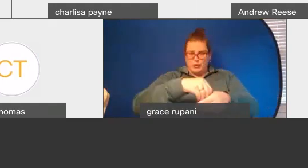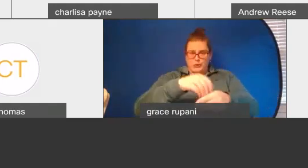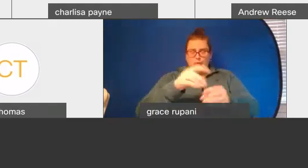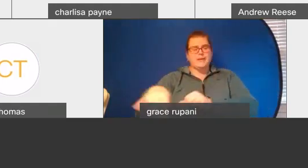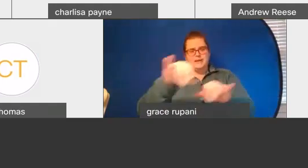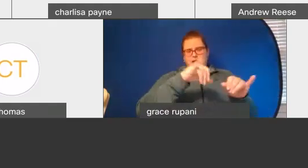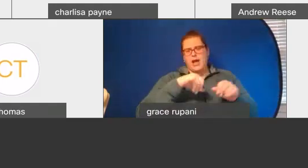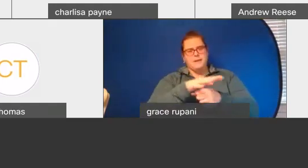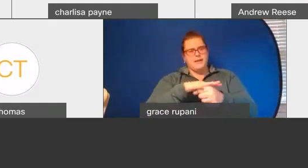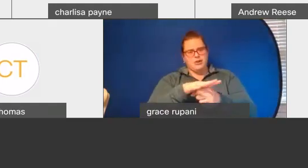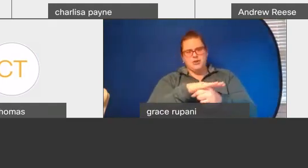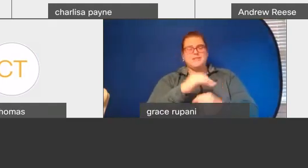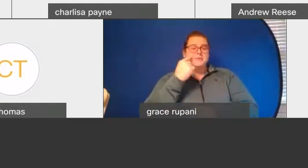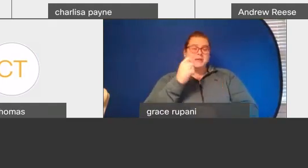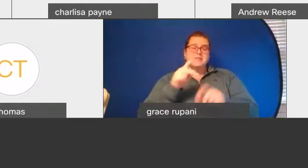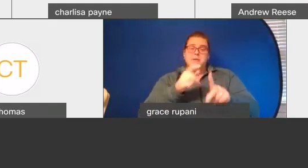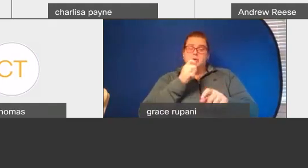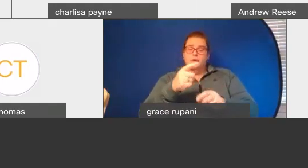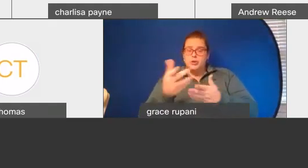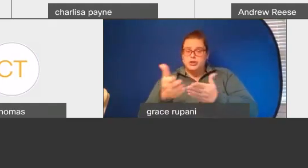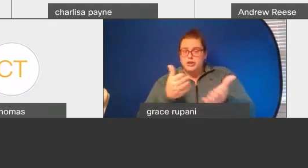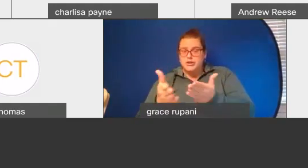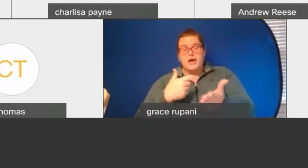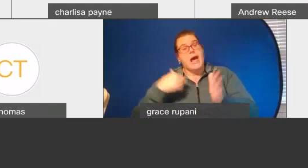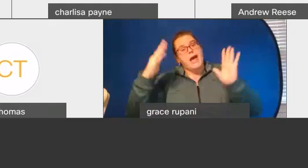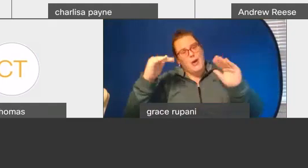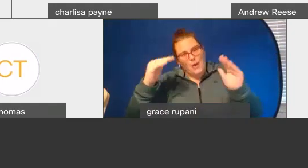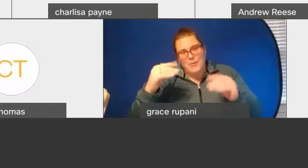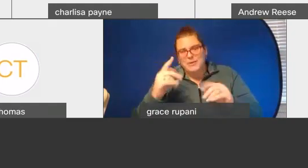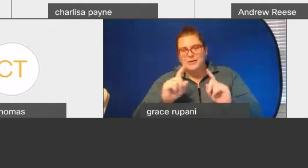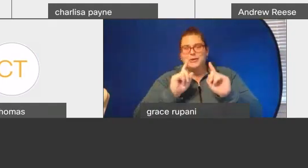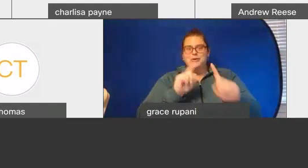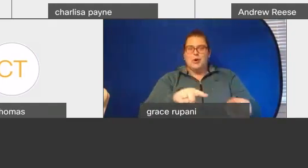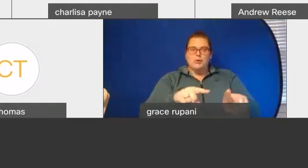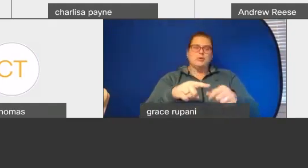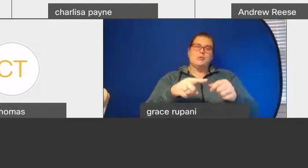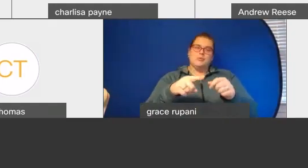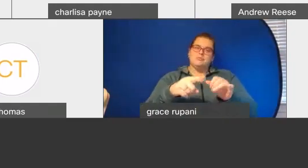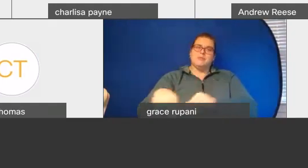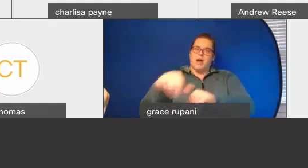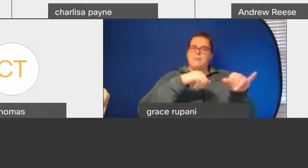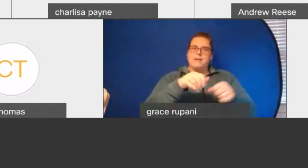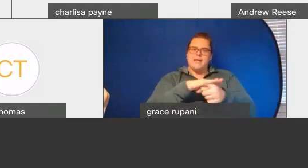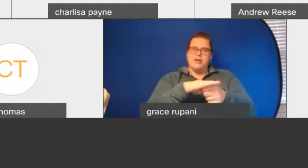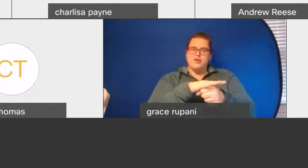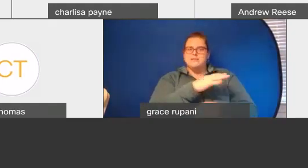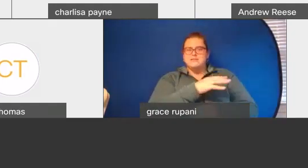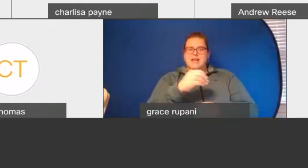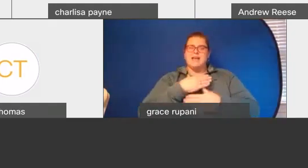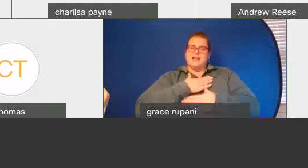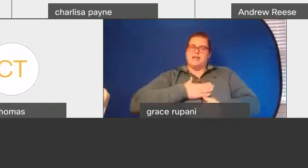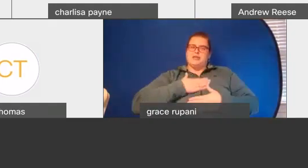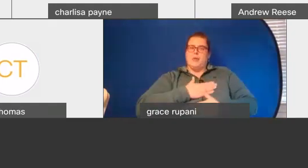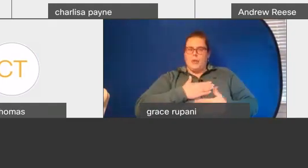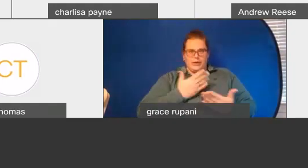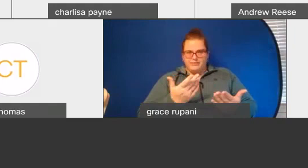you serve do, I hope, go to the common areas and enjoy that space. And in that case, that